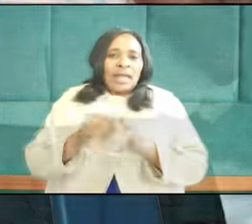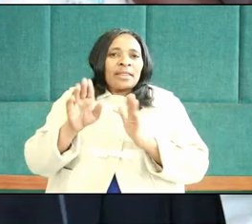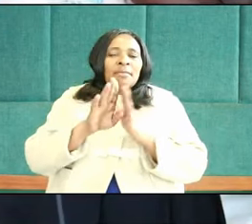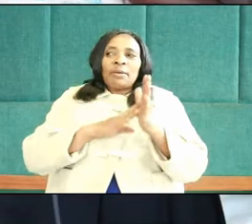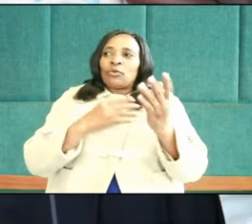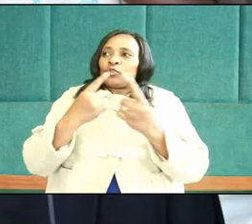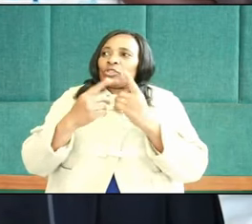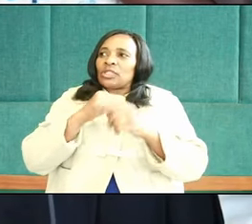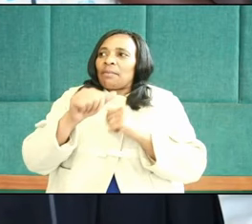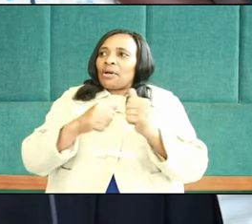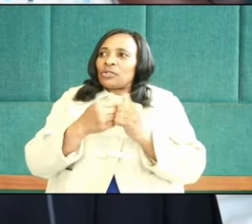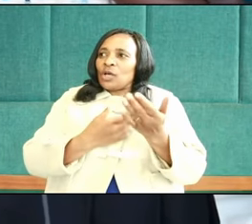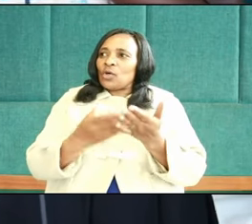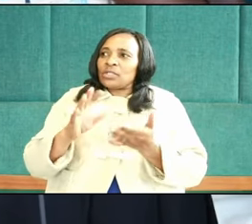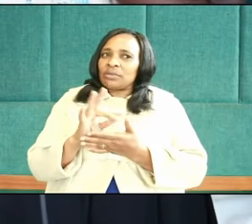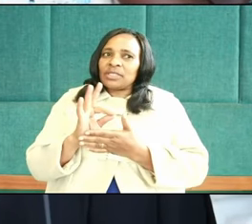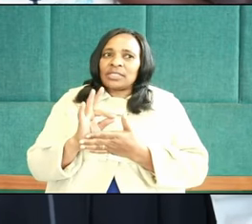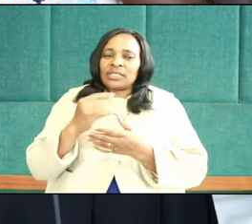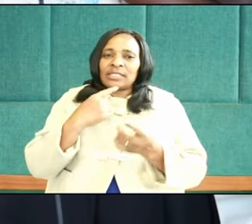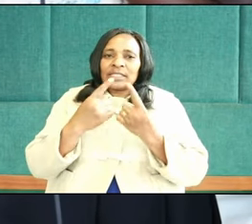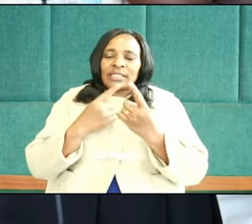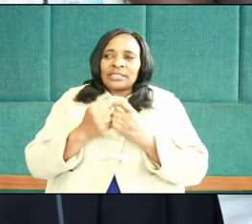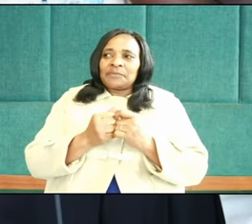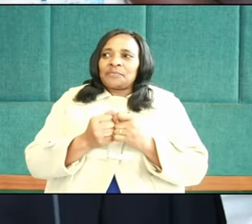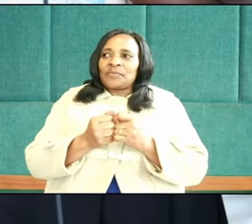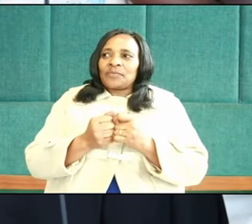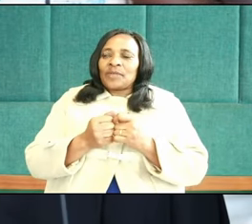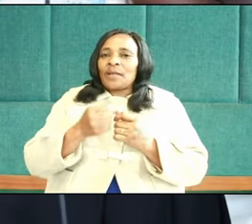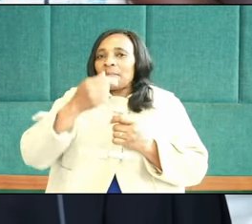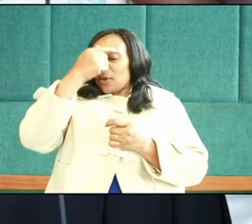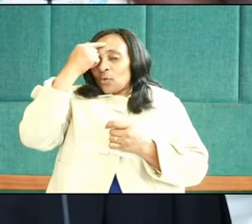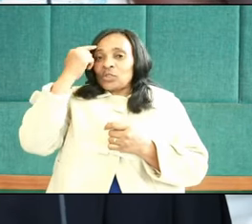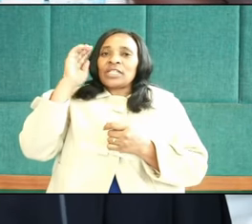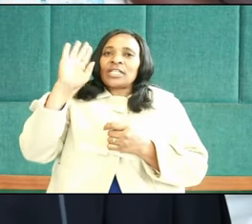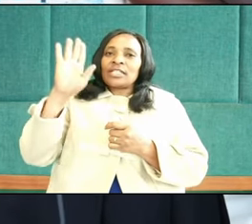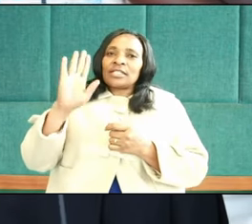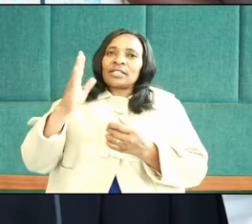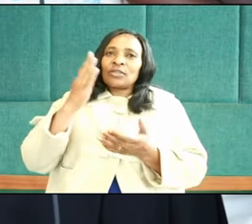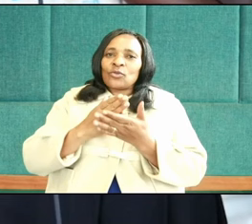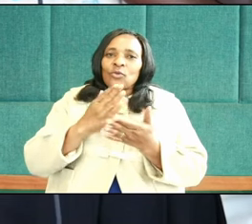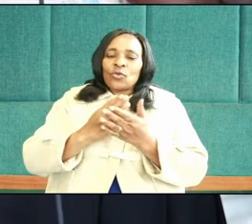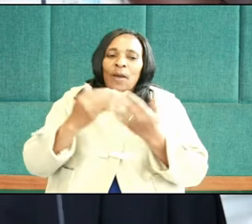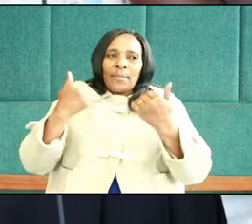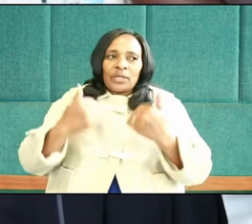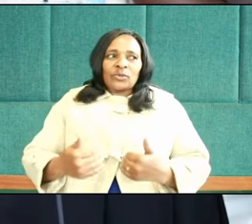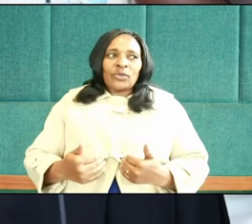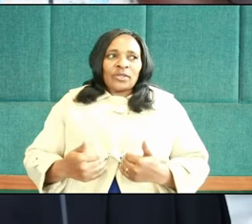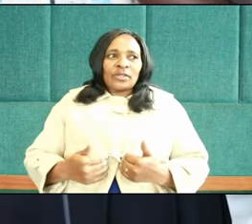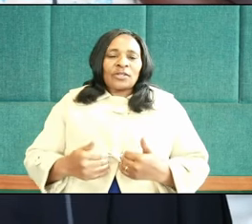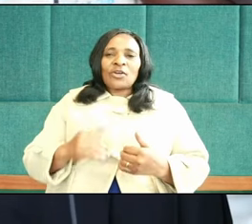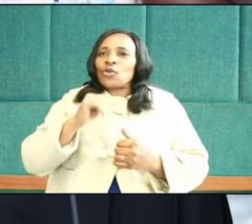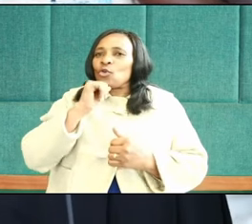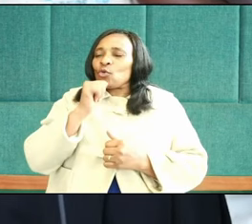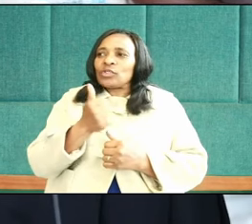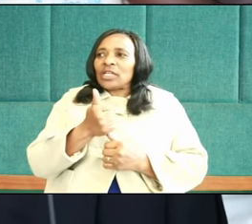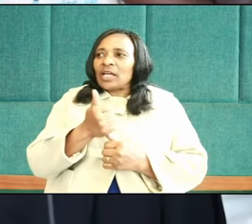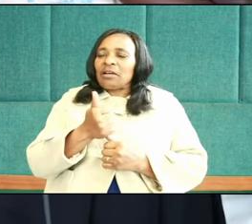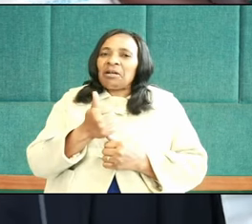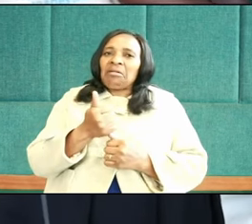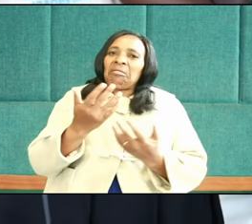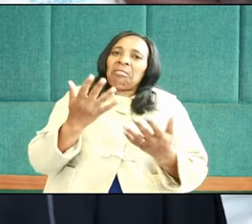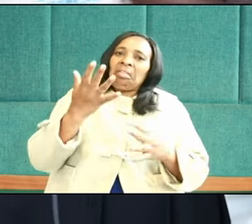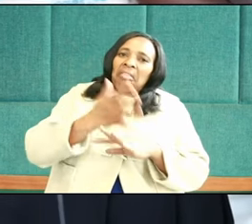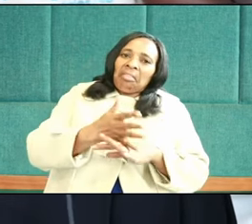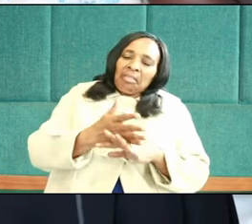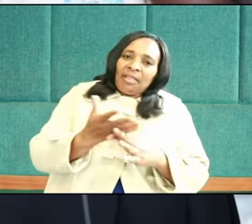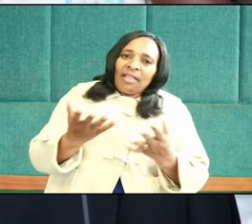Bible talks about the Holy Spirit, it says he, because he is actually a person, not a thing, not a